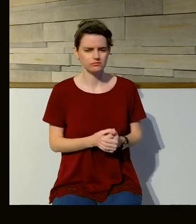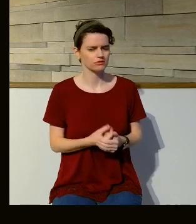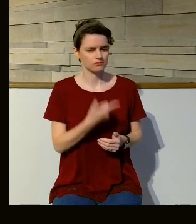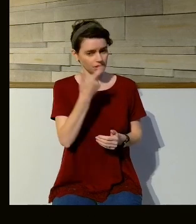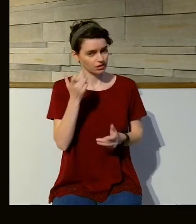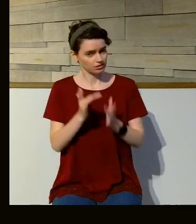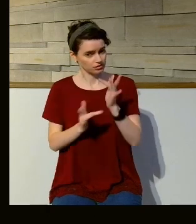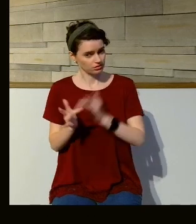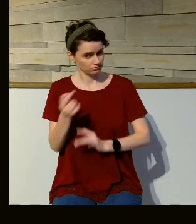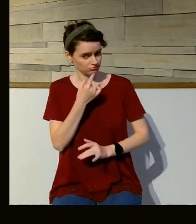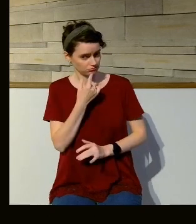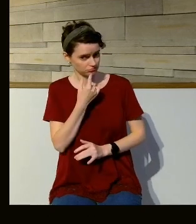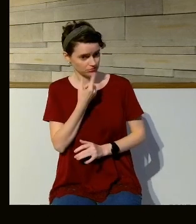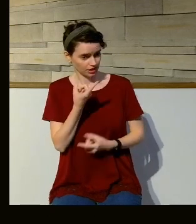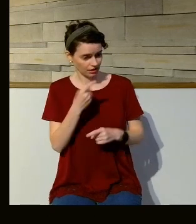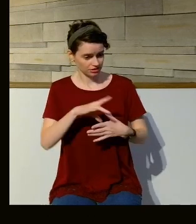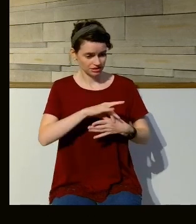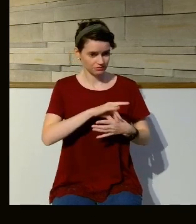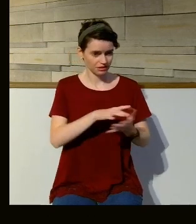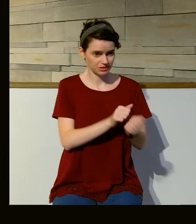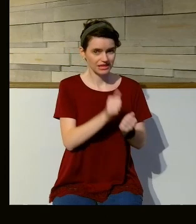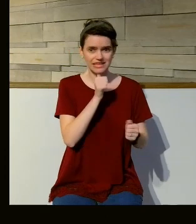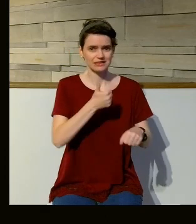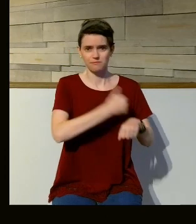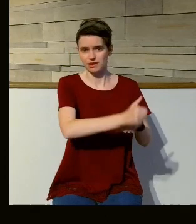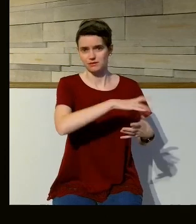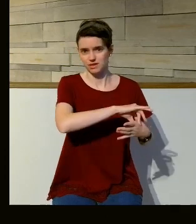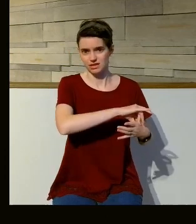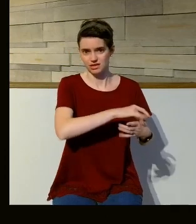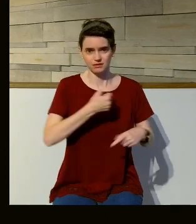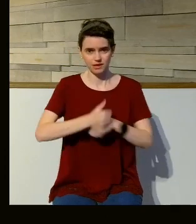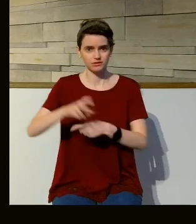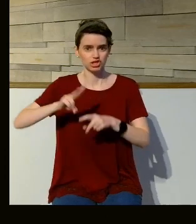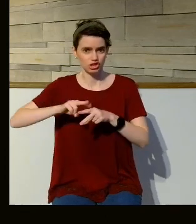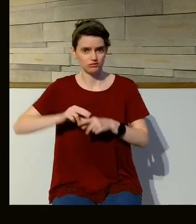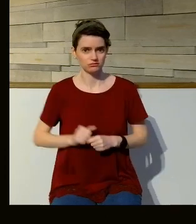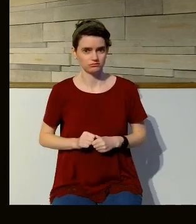Because according to Jesus, when the meat spoils, he doesn't blame the meat, he points to the salt.